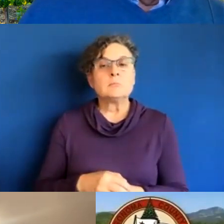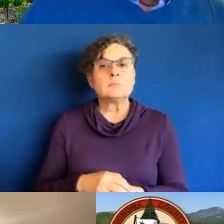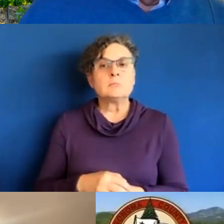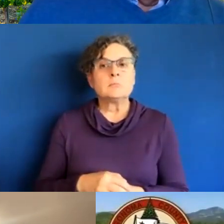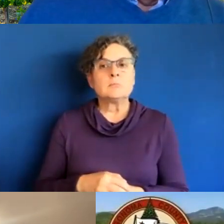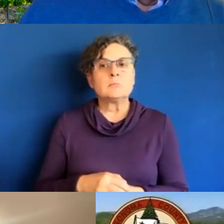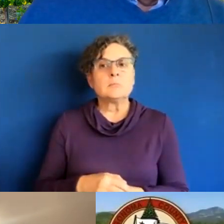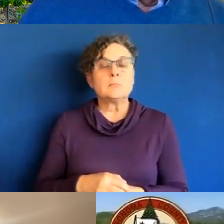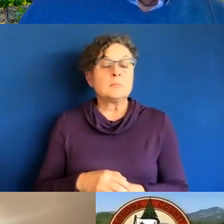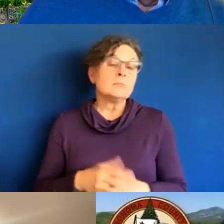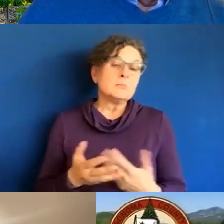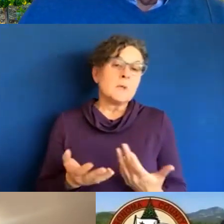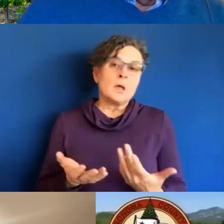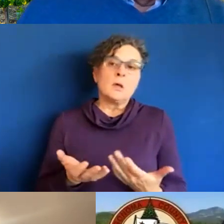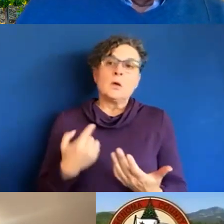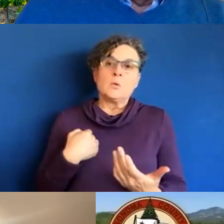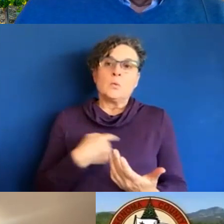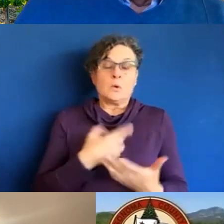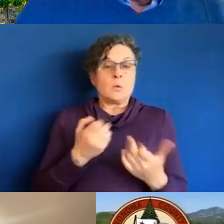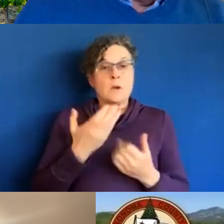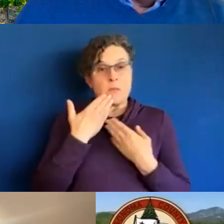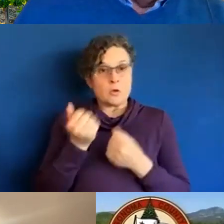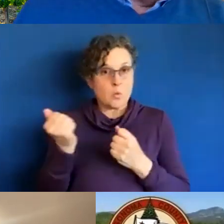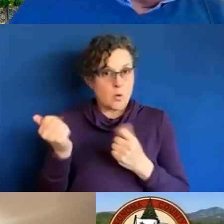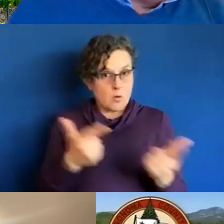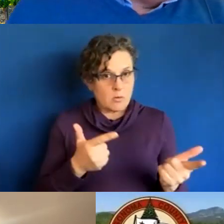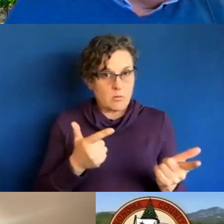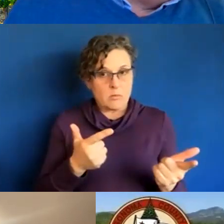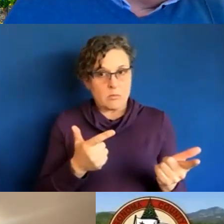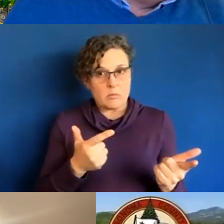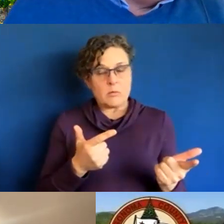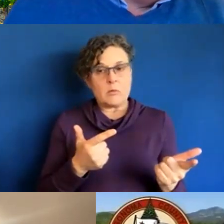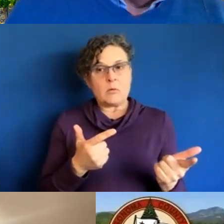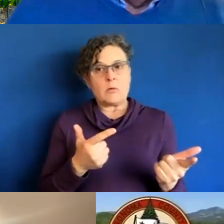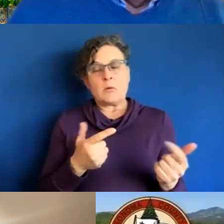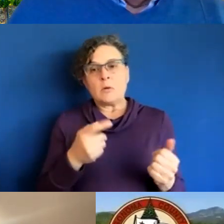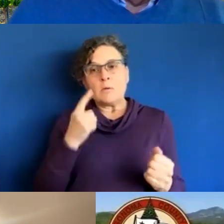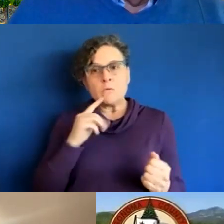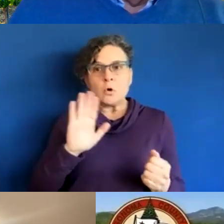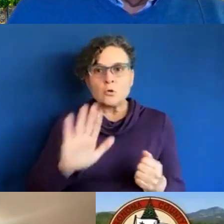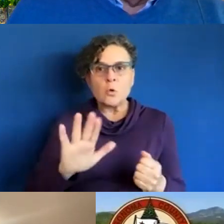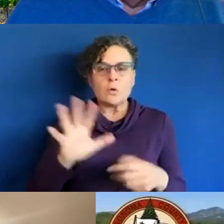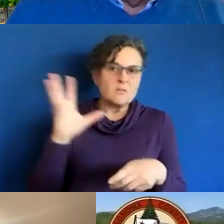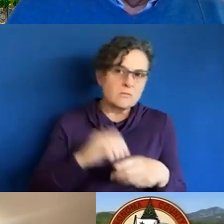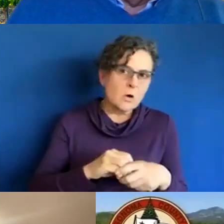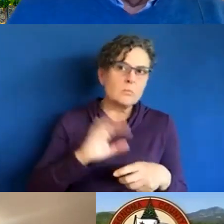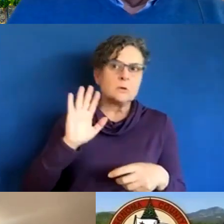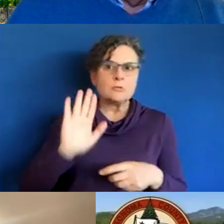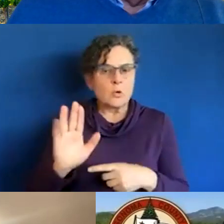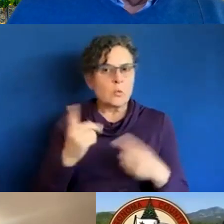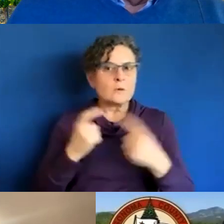our goal. And we just want to thank everybody for all of these, your engagement and